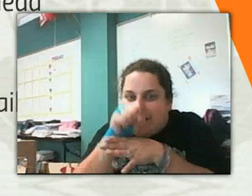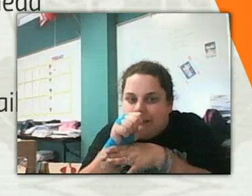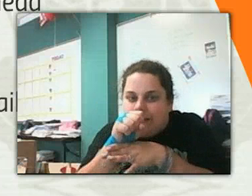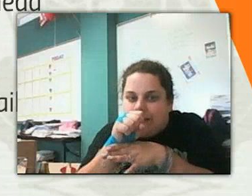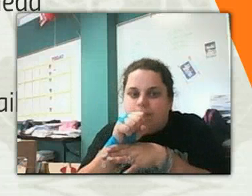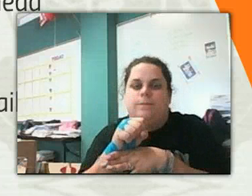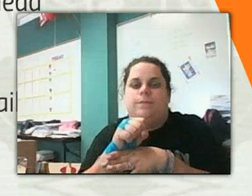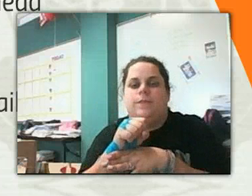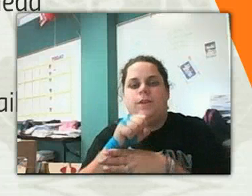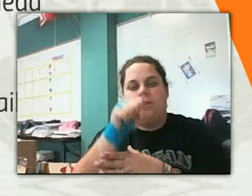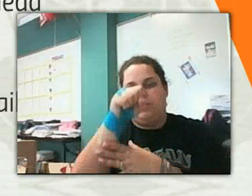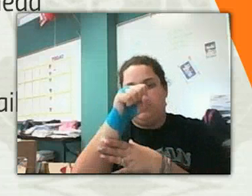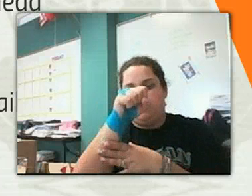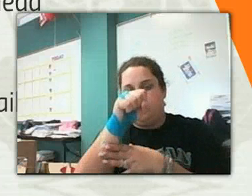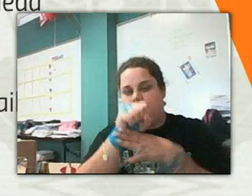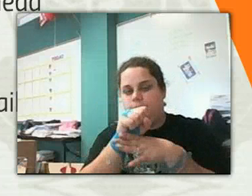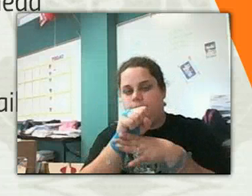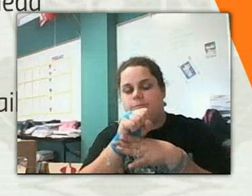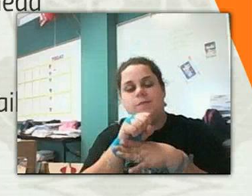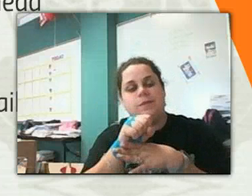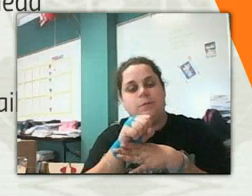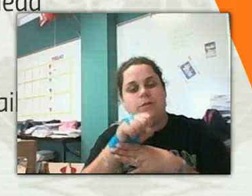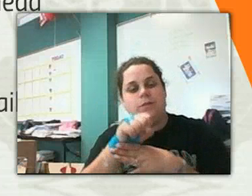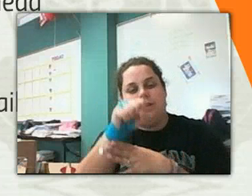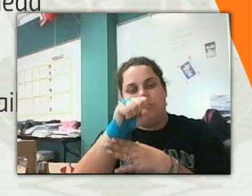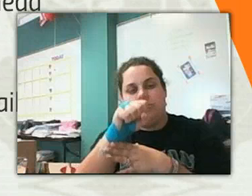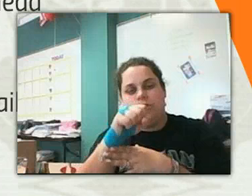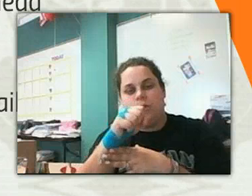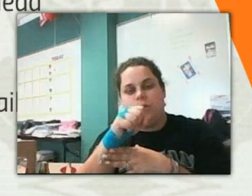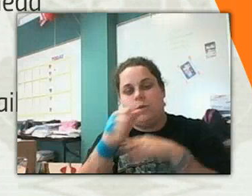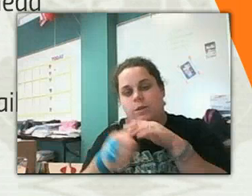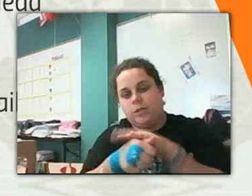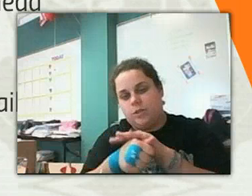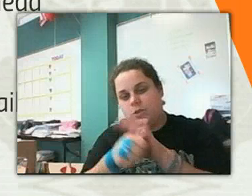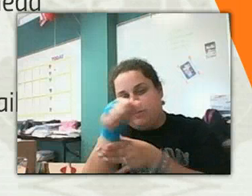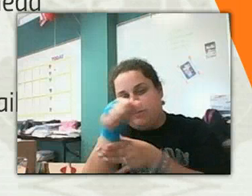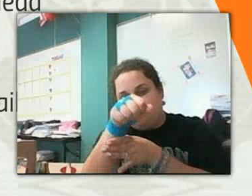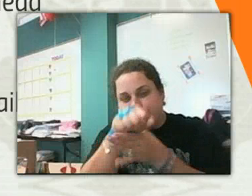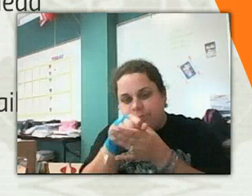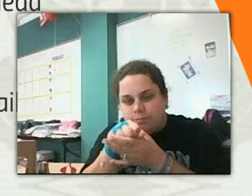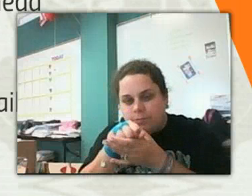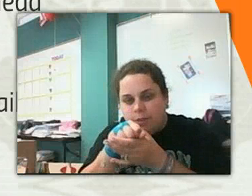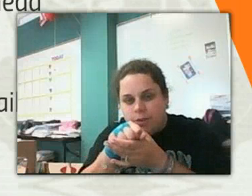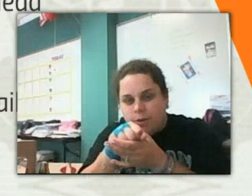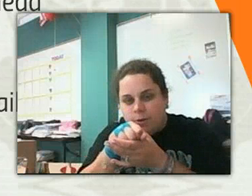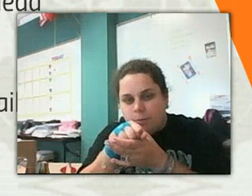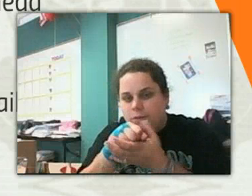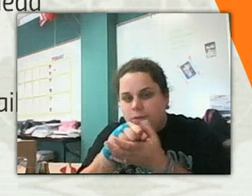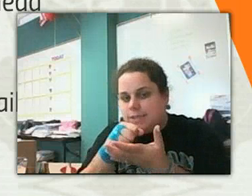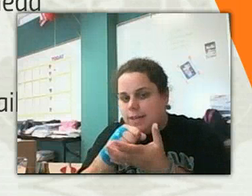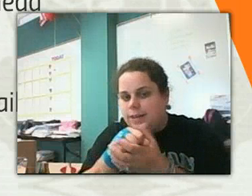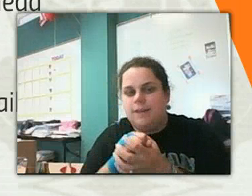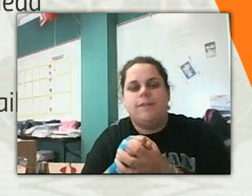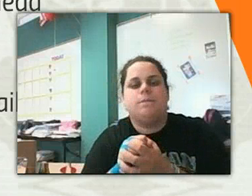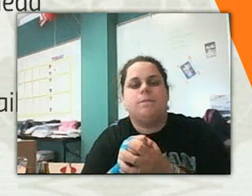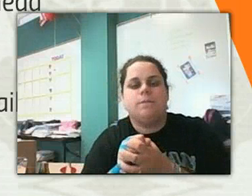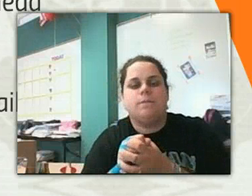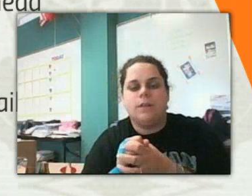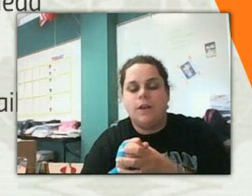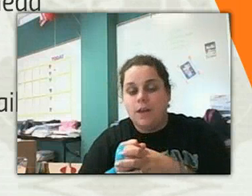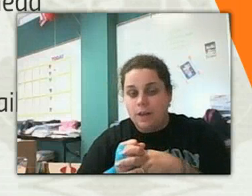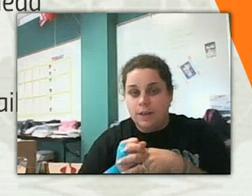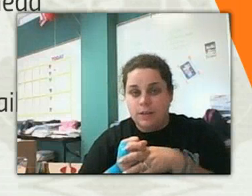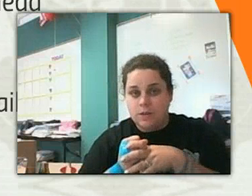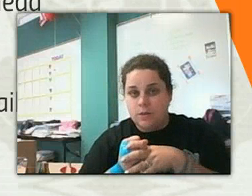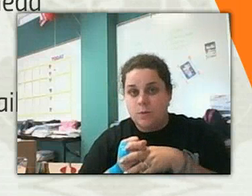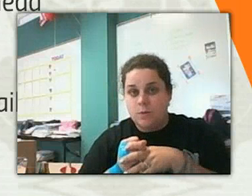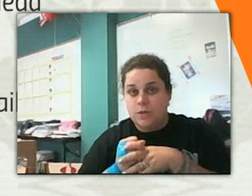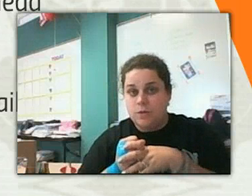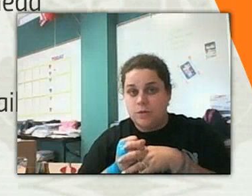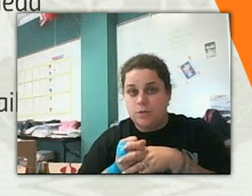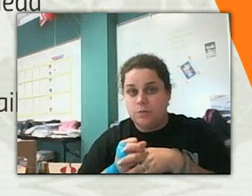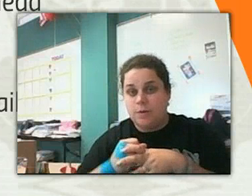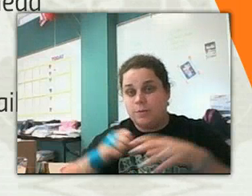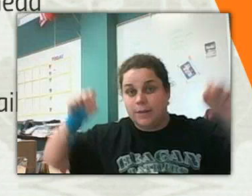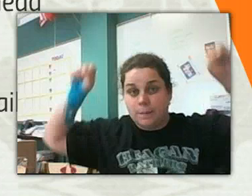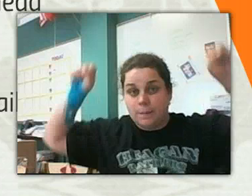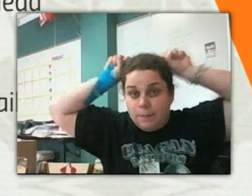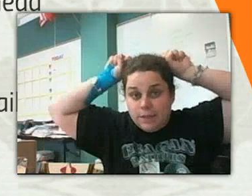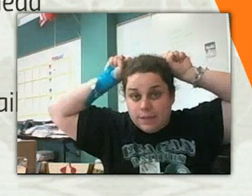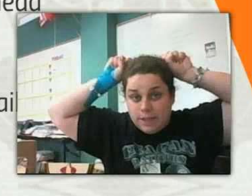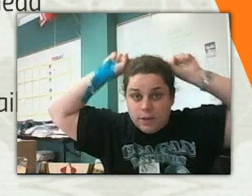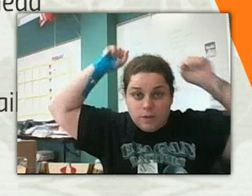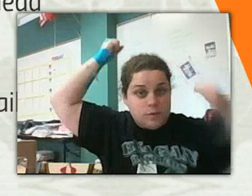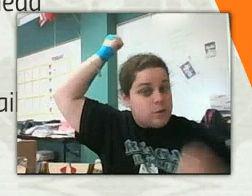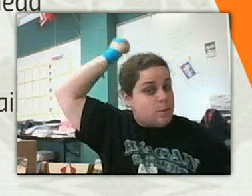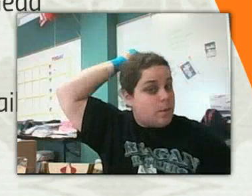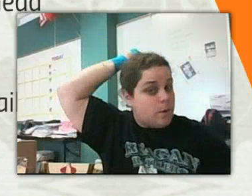like hiding. Similarly, you could show a turtle pulled its head in. It can also be used to